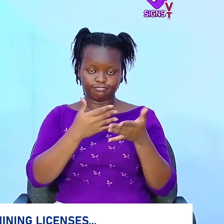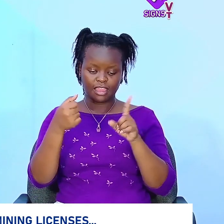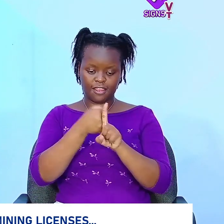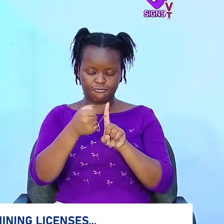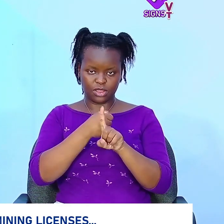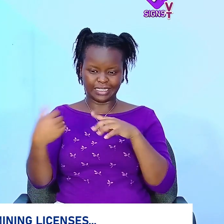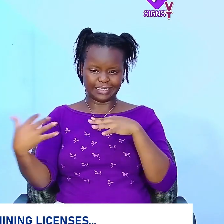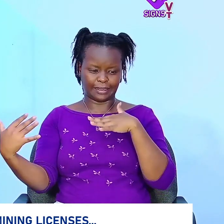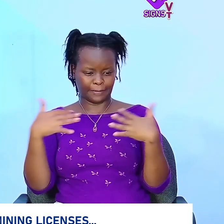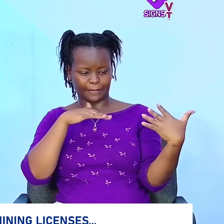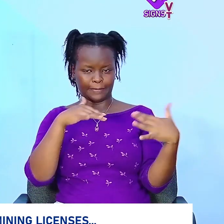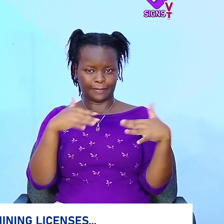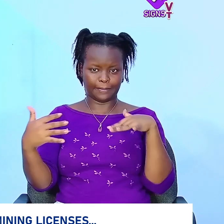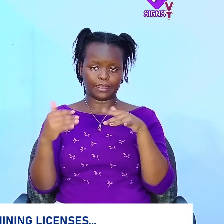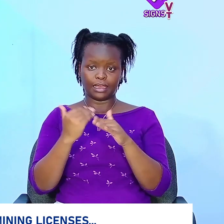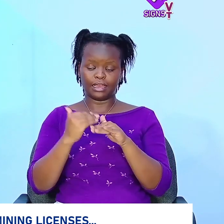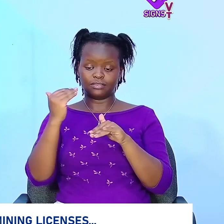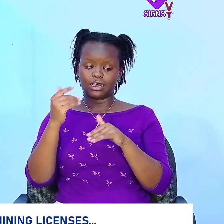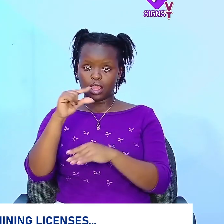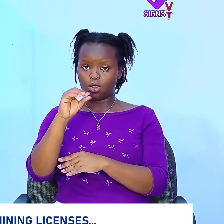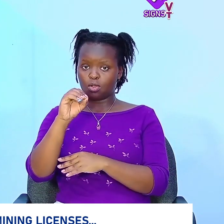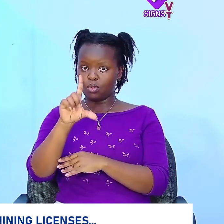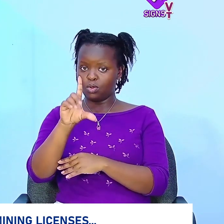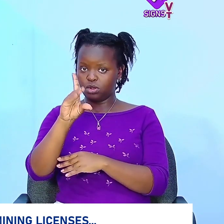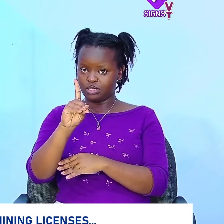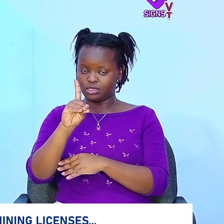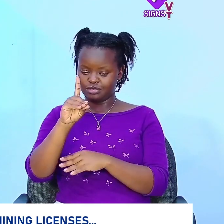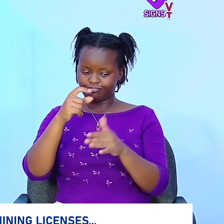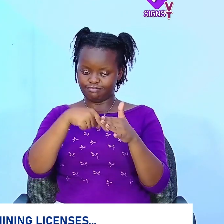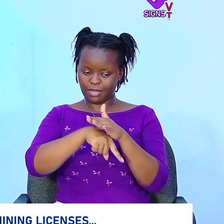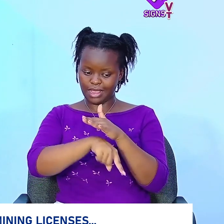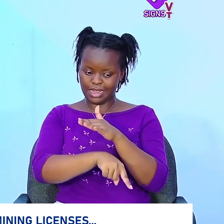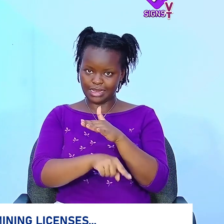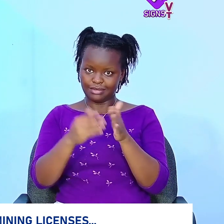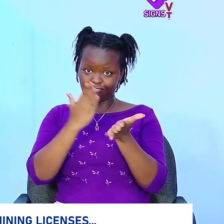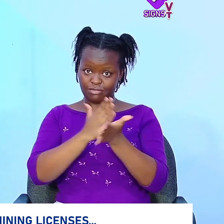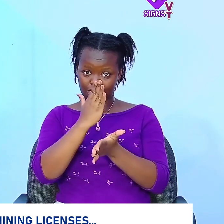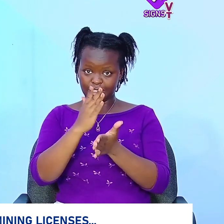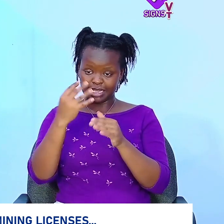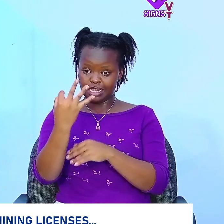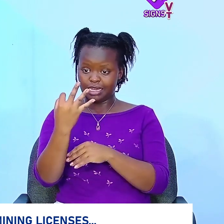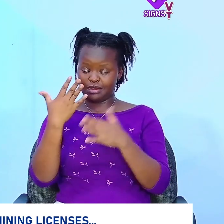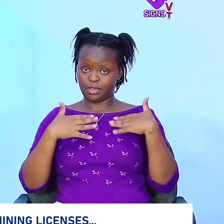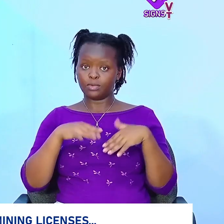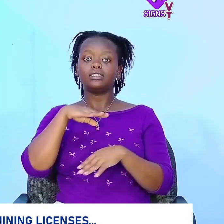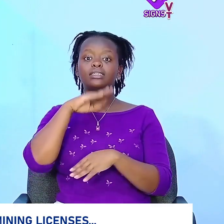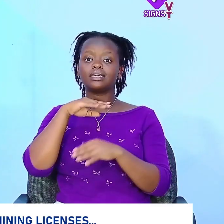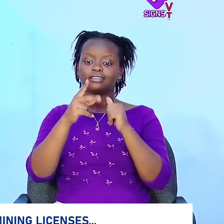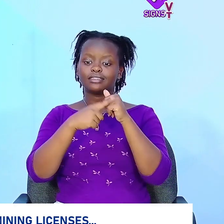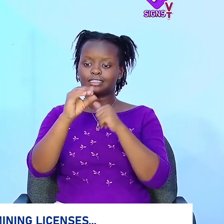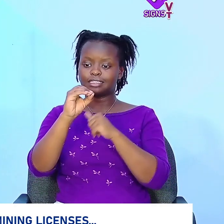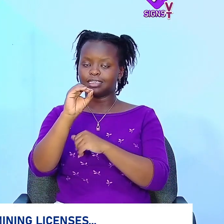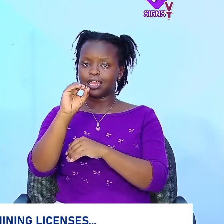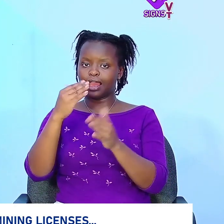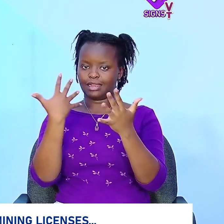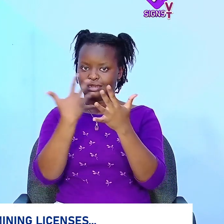clash over gold exploration rights left 3 people dead and 60 arrested. Authorities